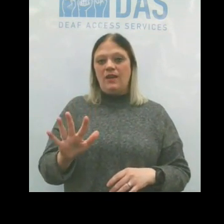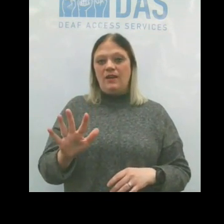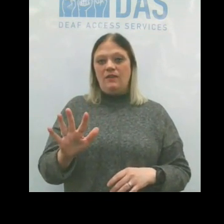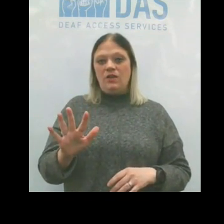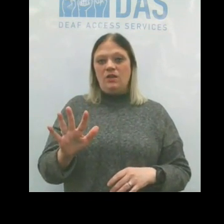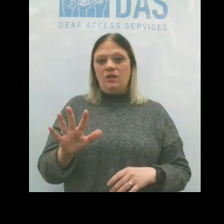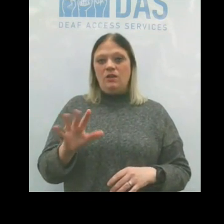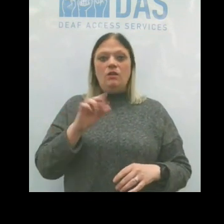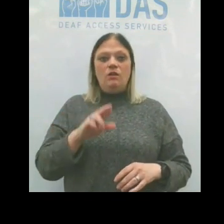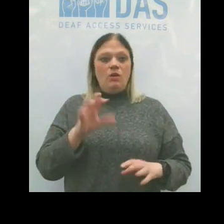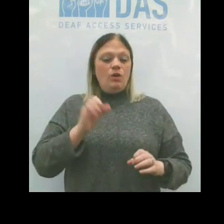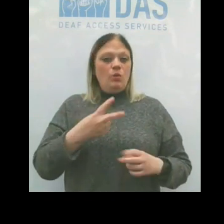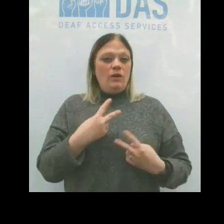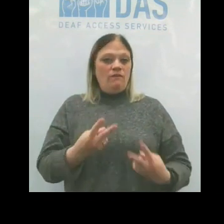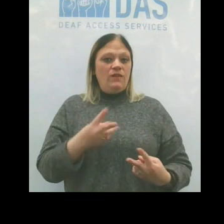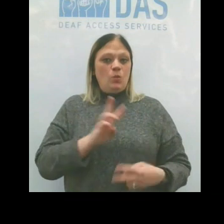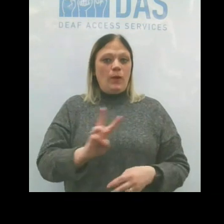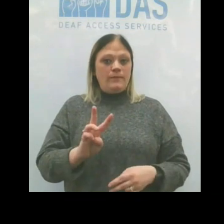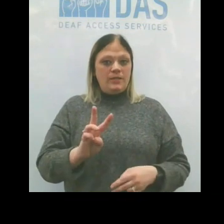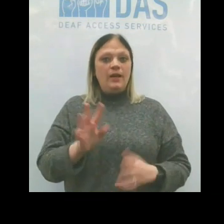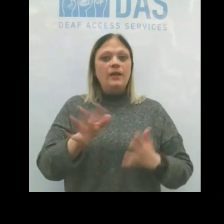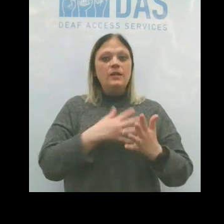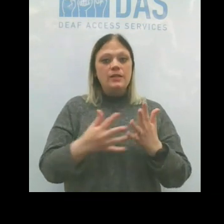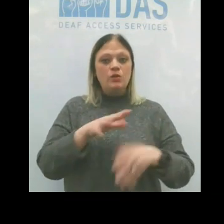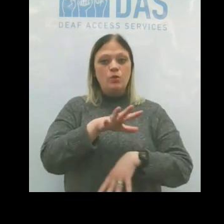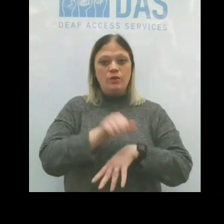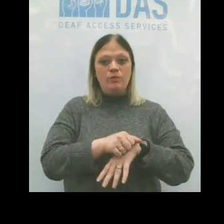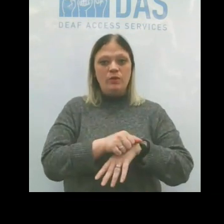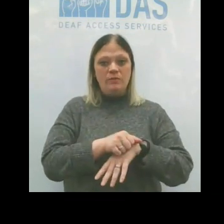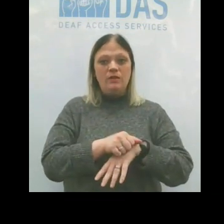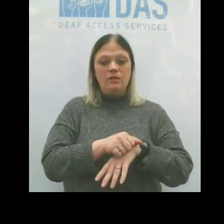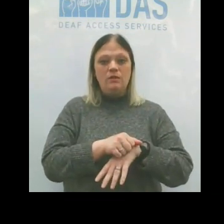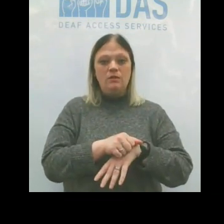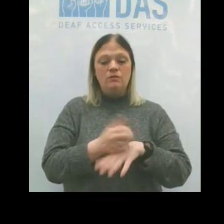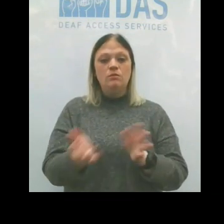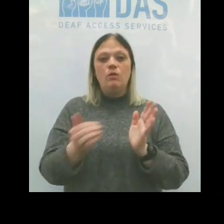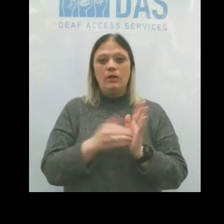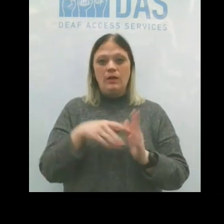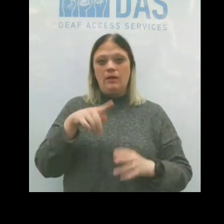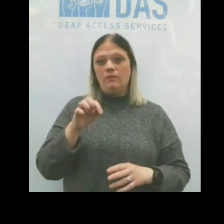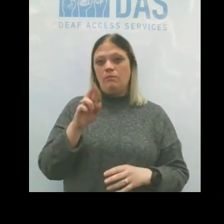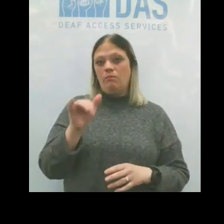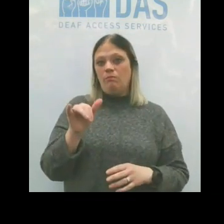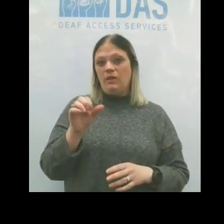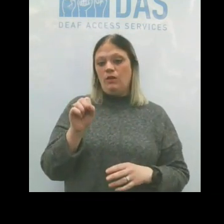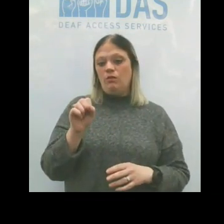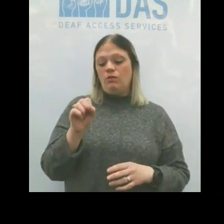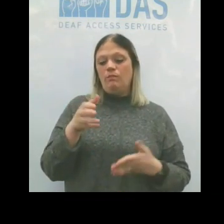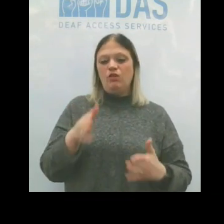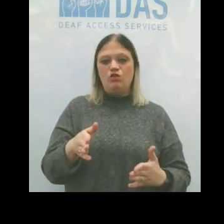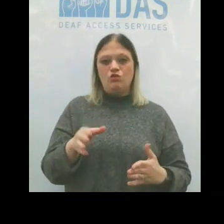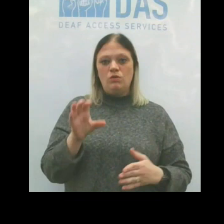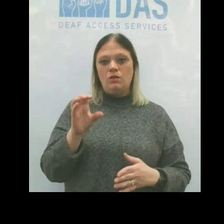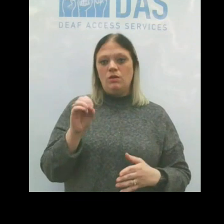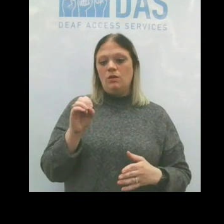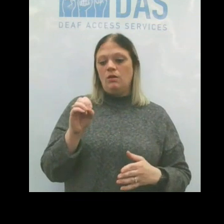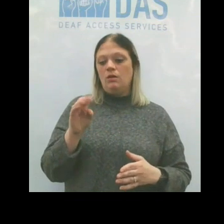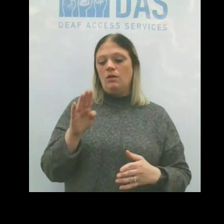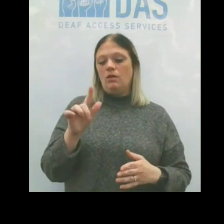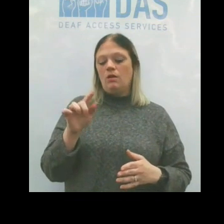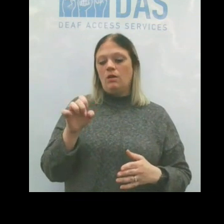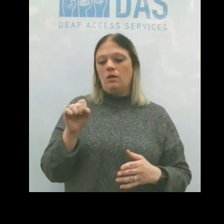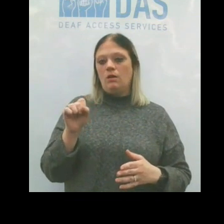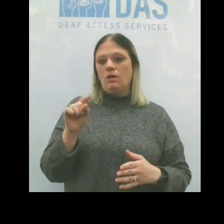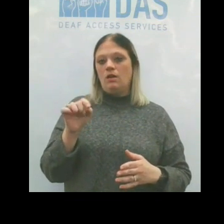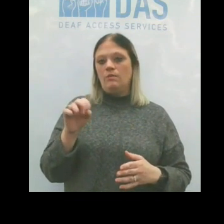888-364-3065, or you can go to their website and schedule an appointment. So that, again, they're on Perry Street in the Cobblestone District,